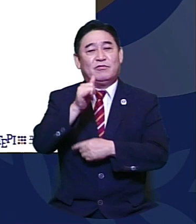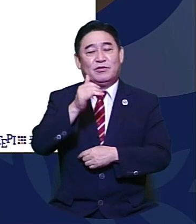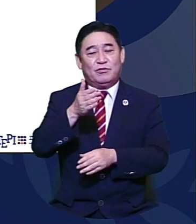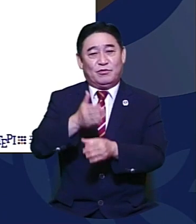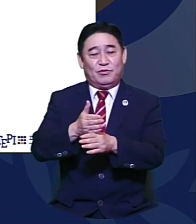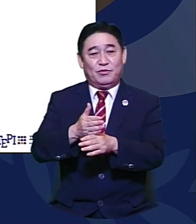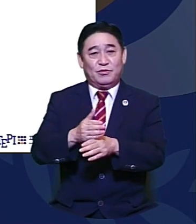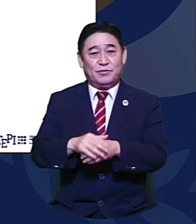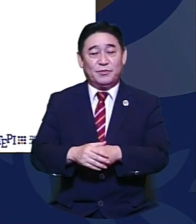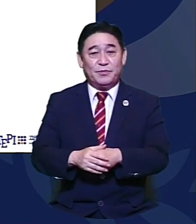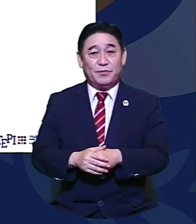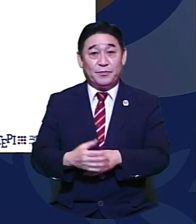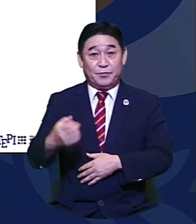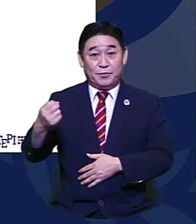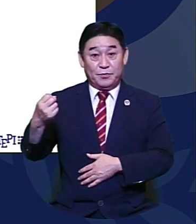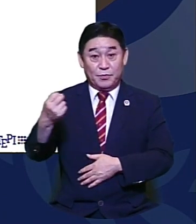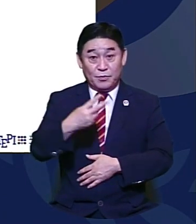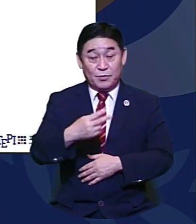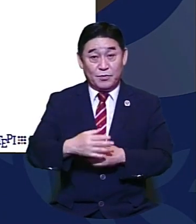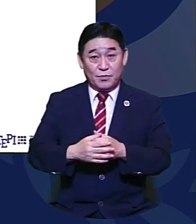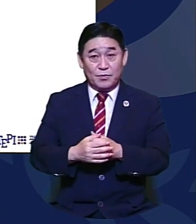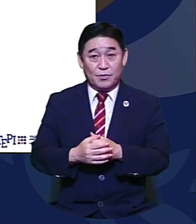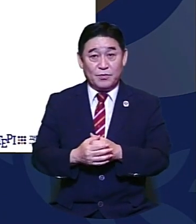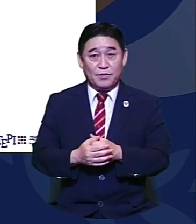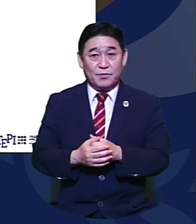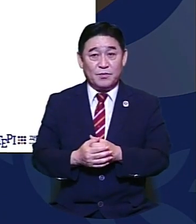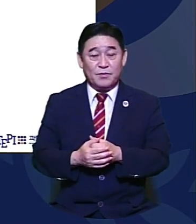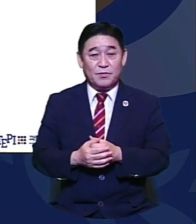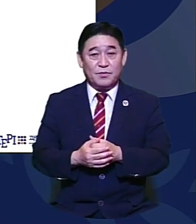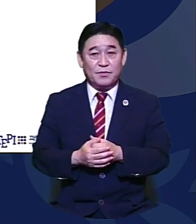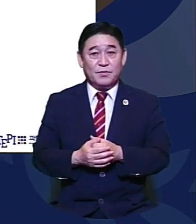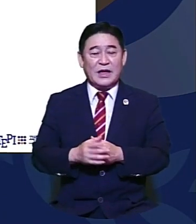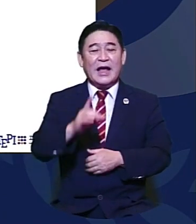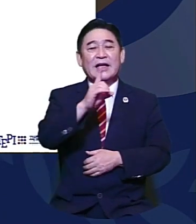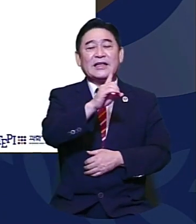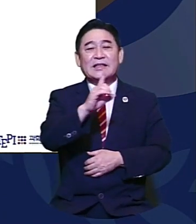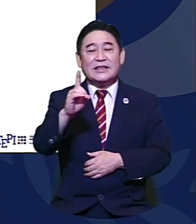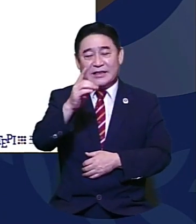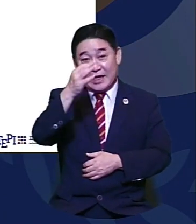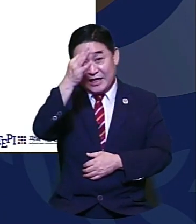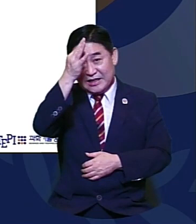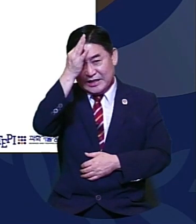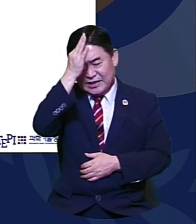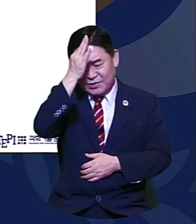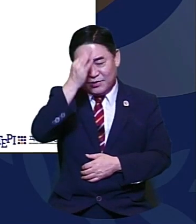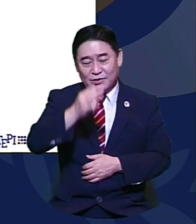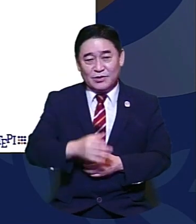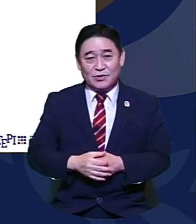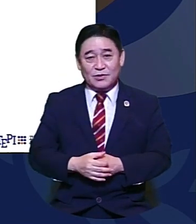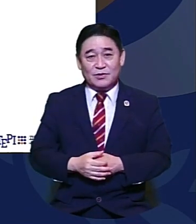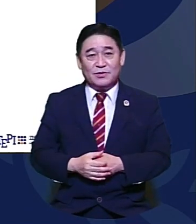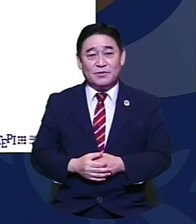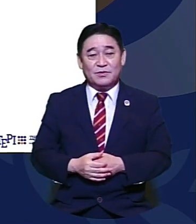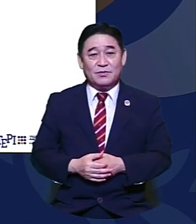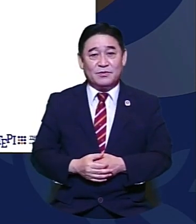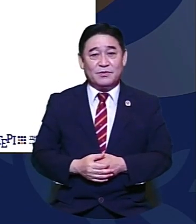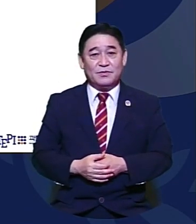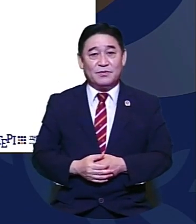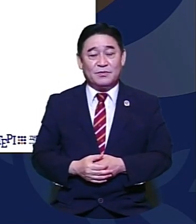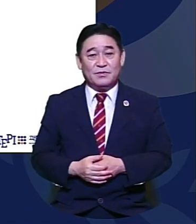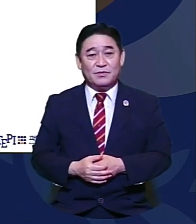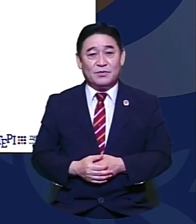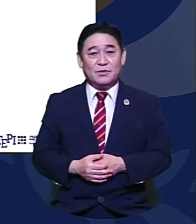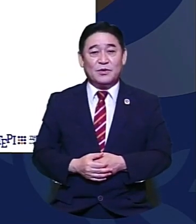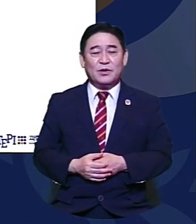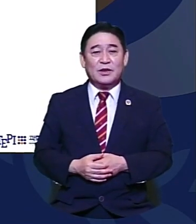And also, it will change, and it also is changing the daily life of every individual. So